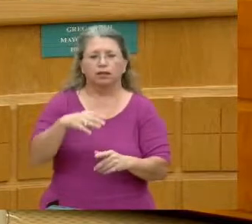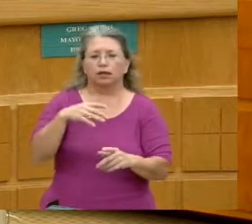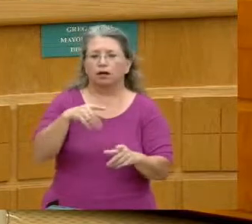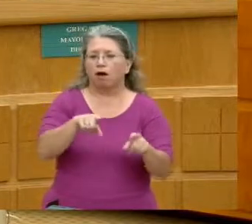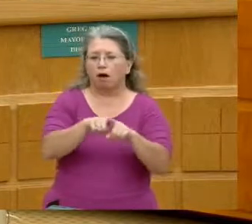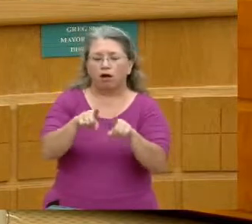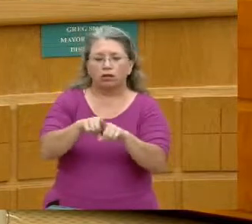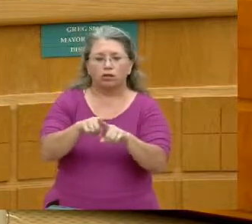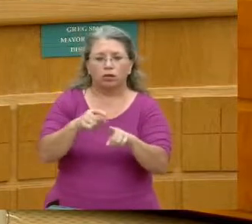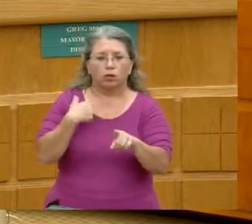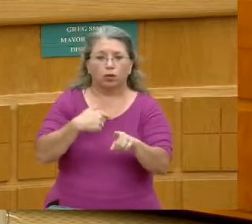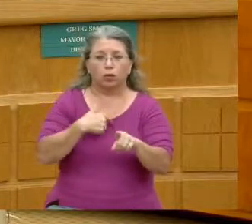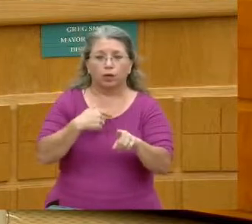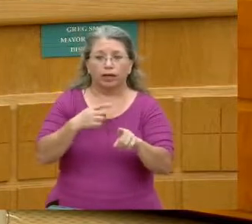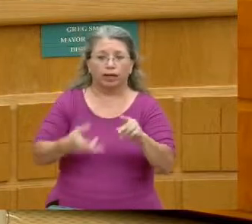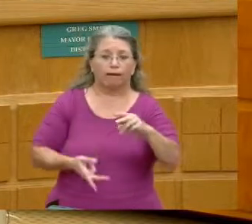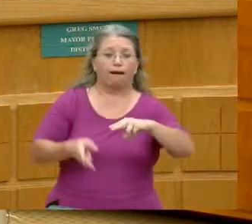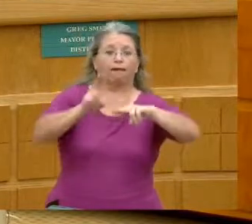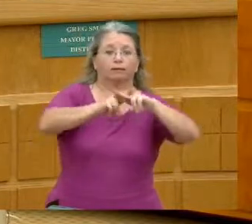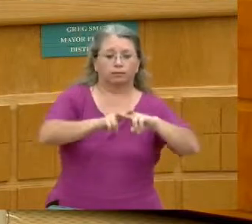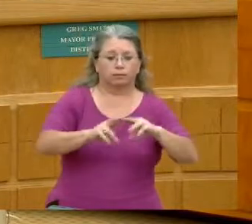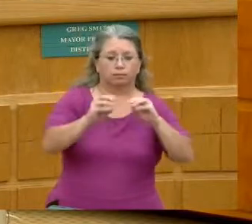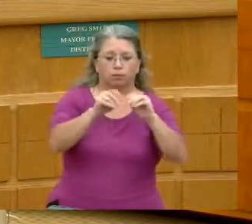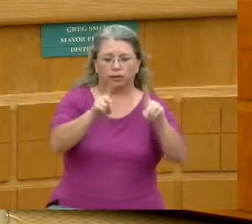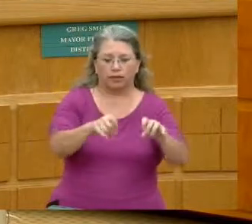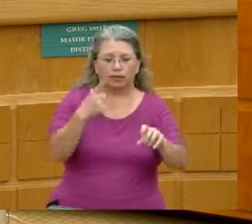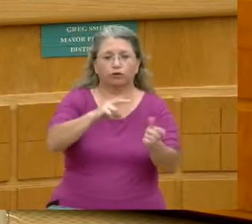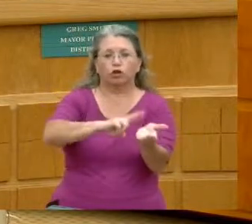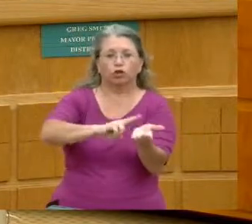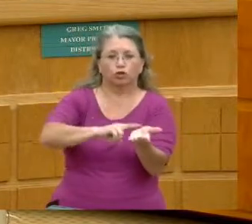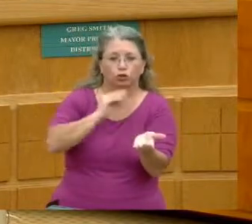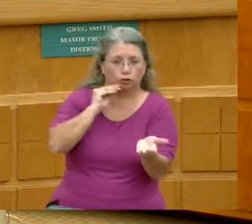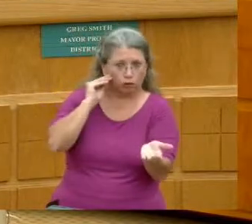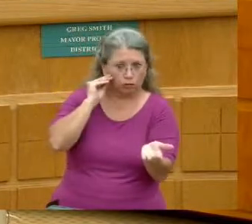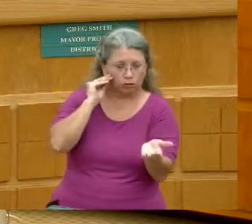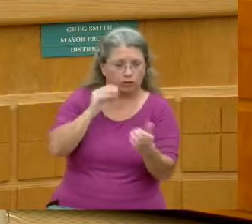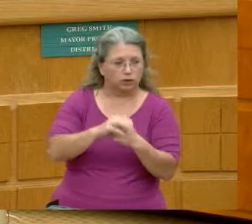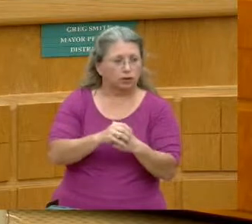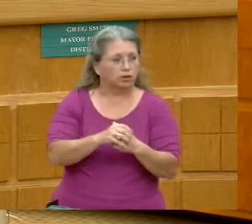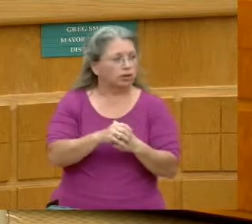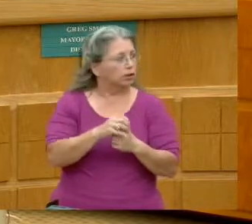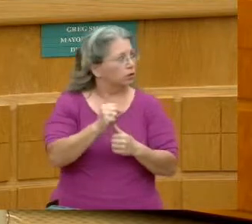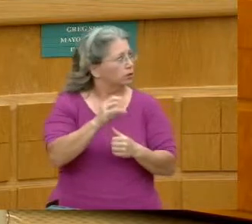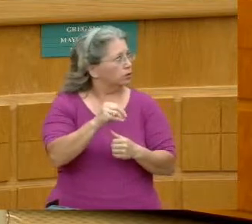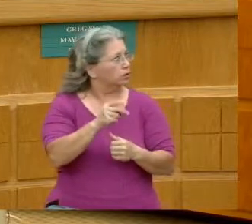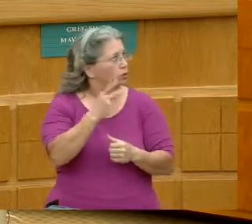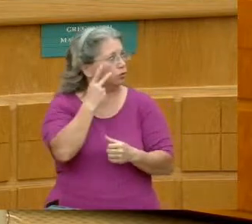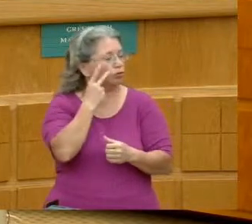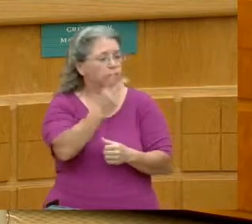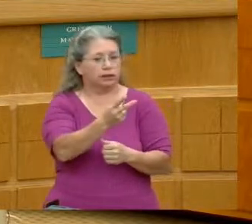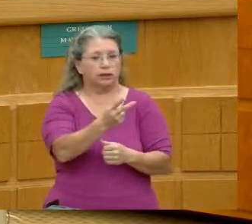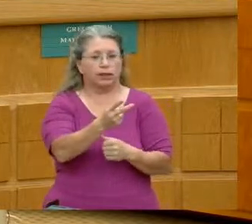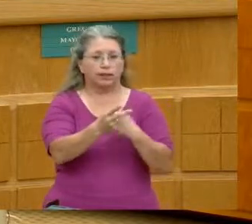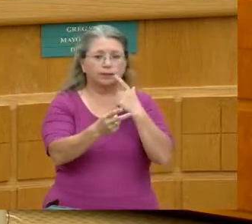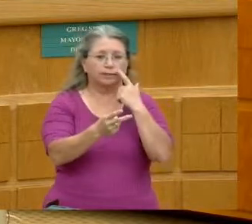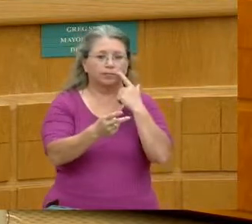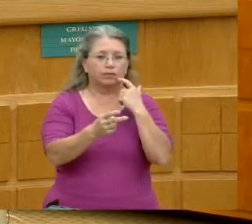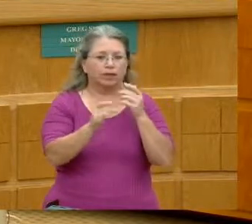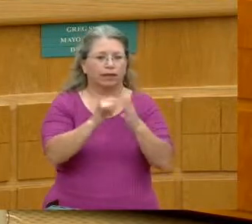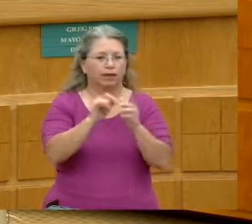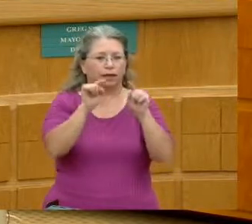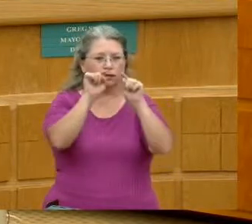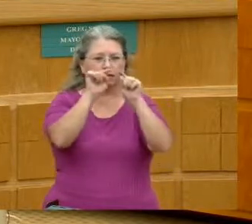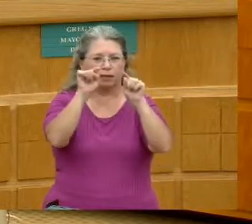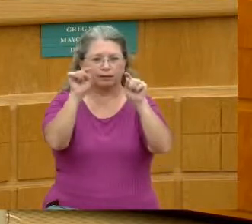homes. So what was happening during these periods of time that you see in the dashed boxes are that we were census